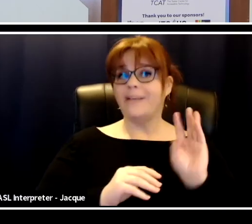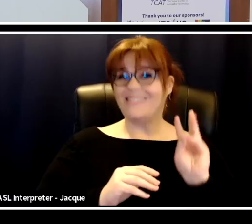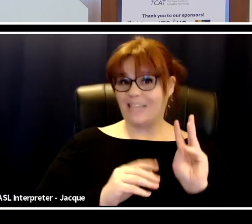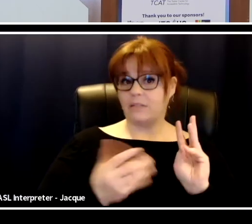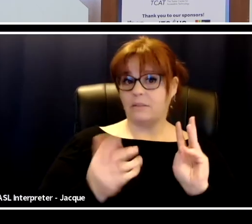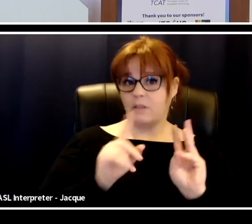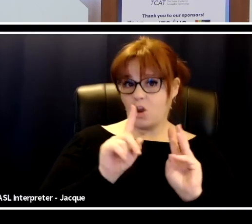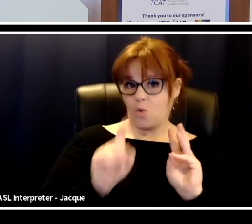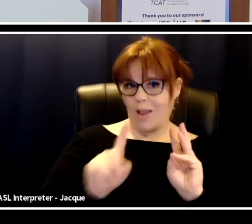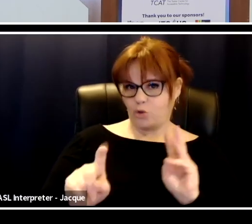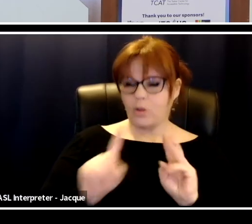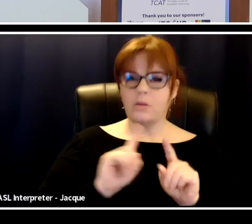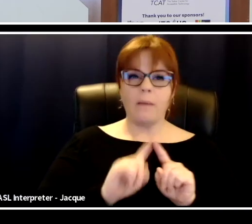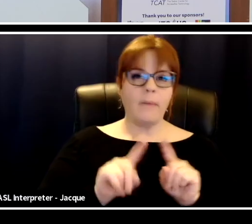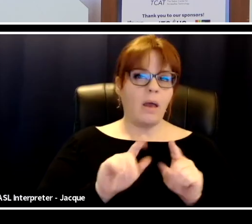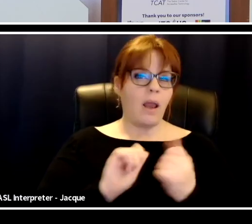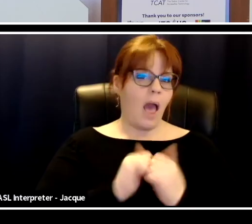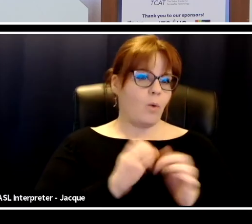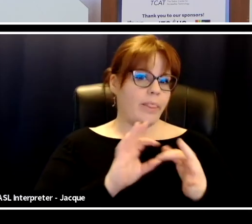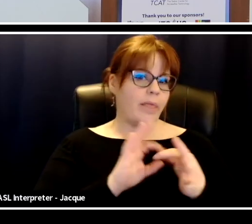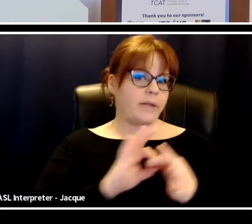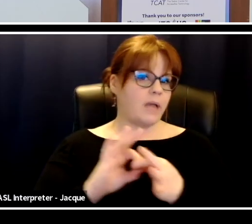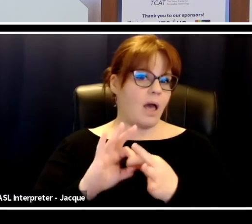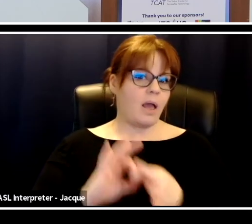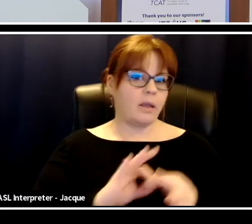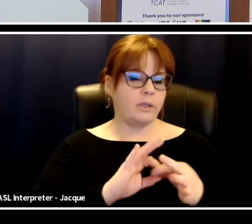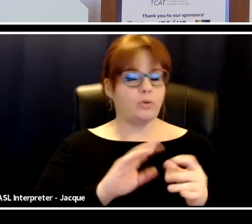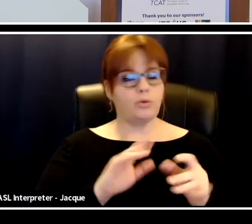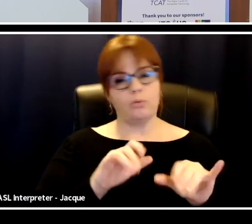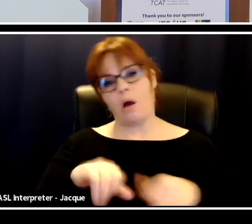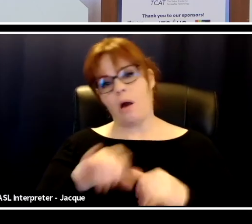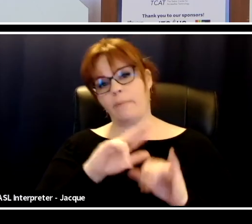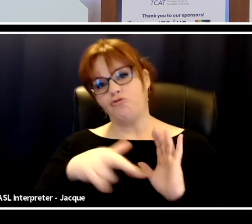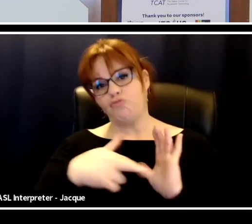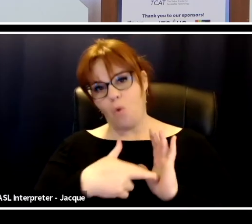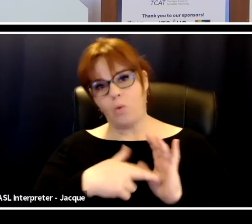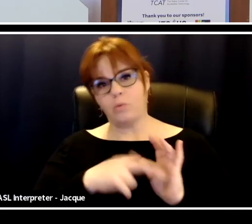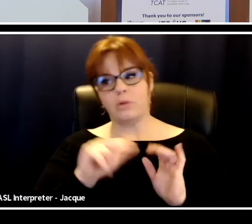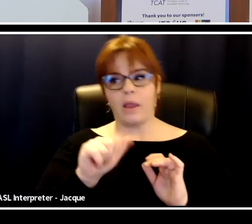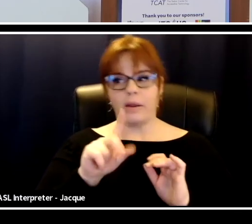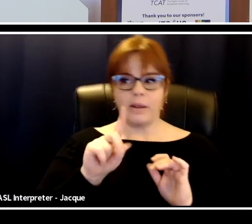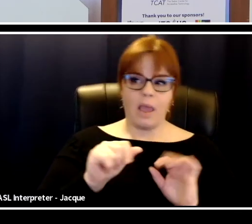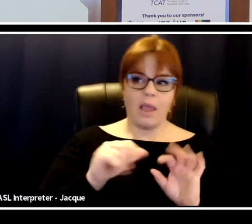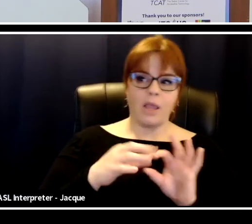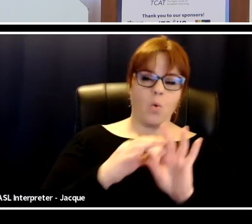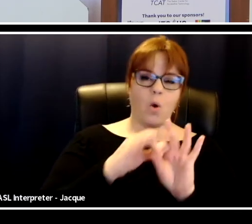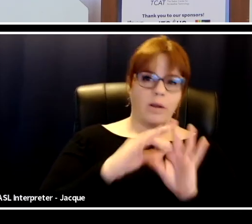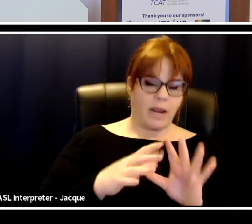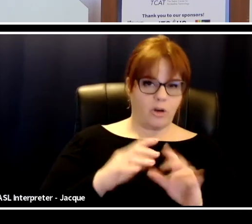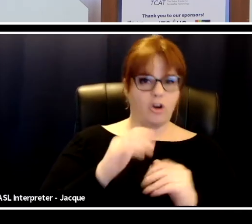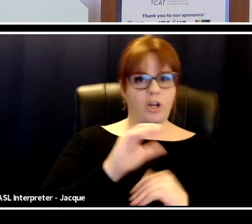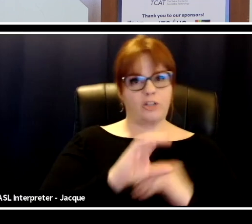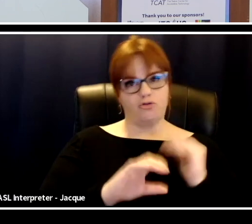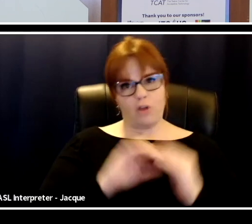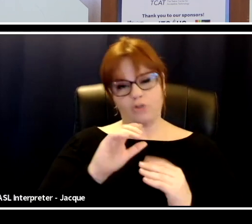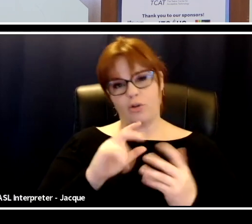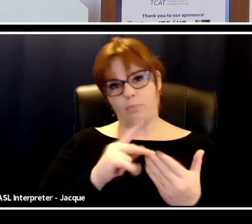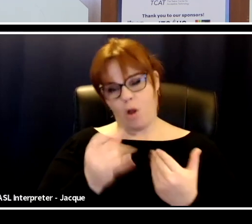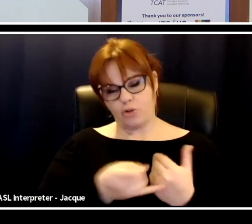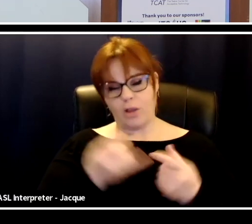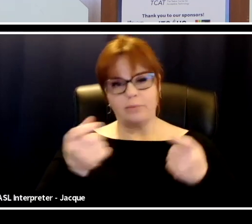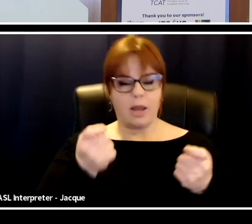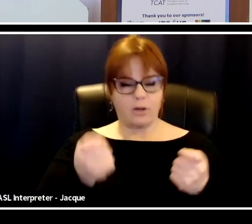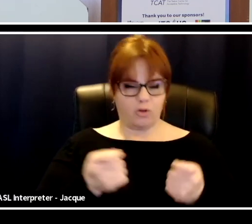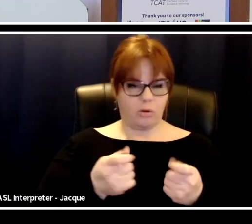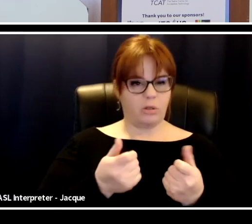questions are also tied to common roles, you know, ADA coordinator, construction project manager, and trying to kind of structure